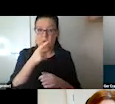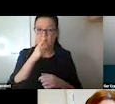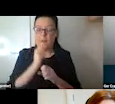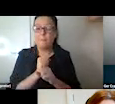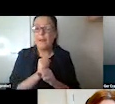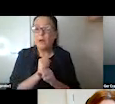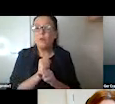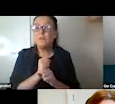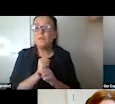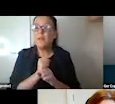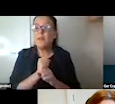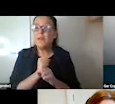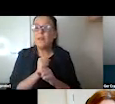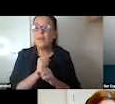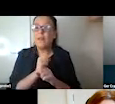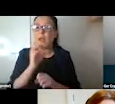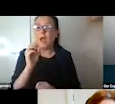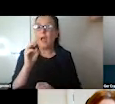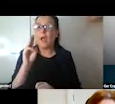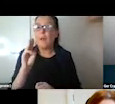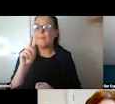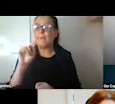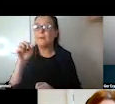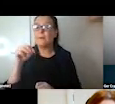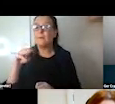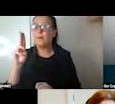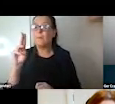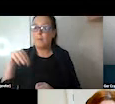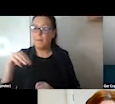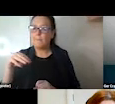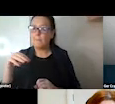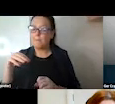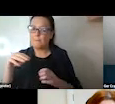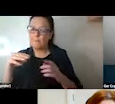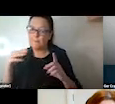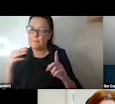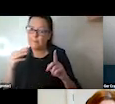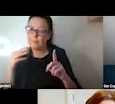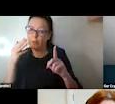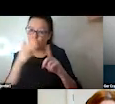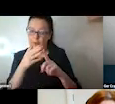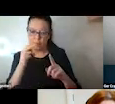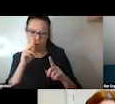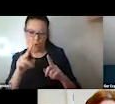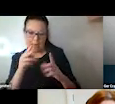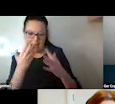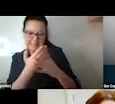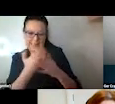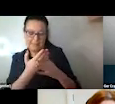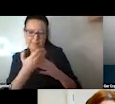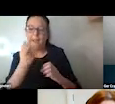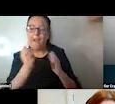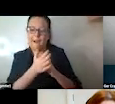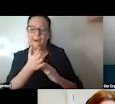degree on looking at the accessibility of the public, the built environment.